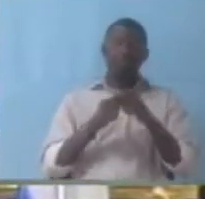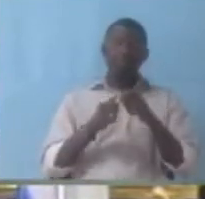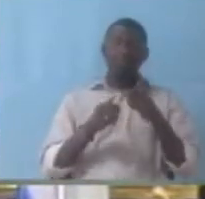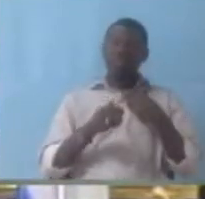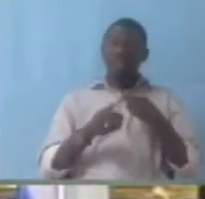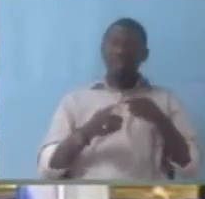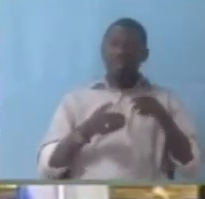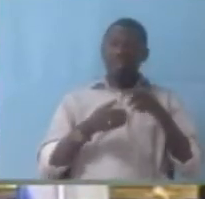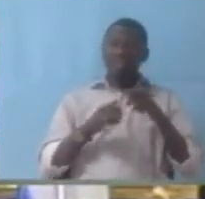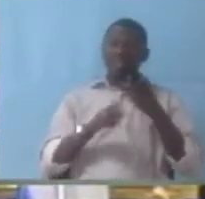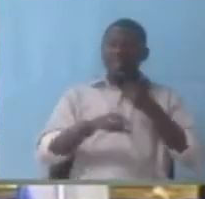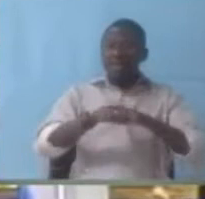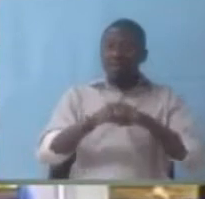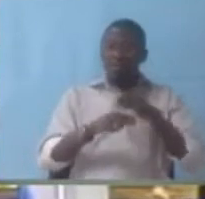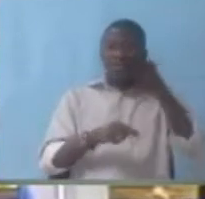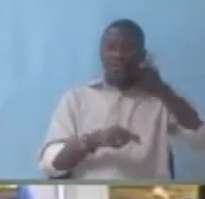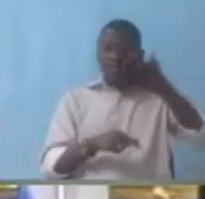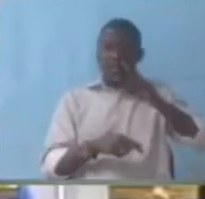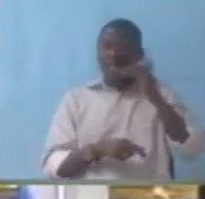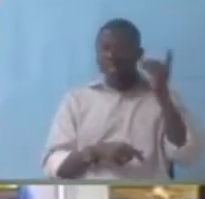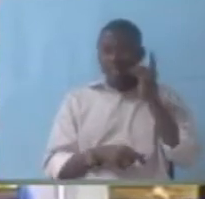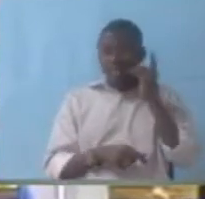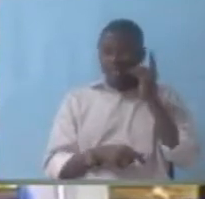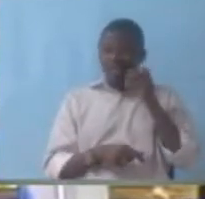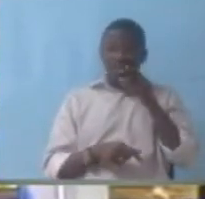six decrees had been promulgated.